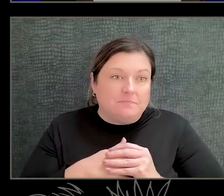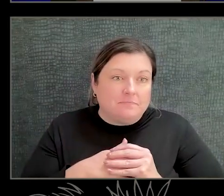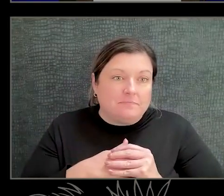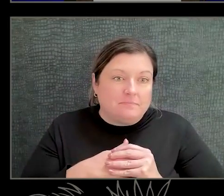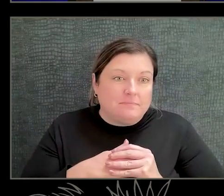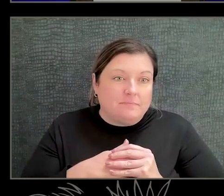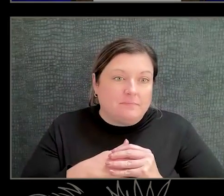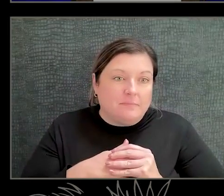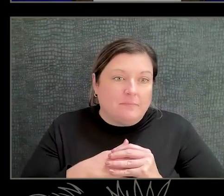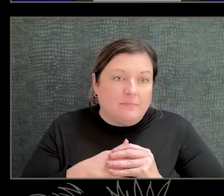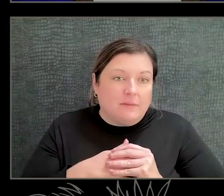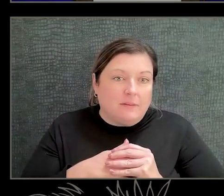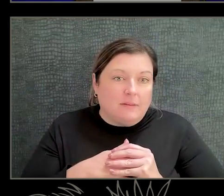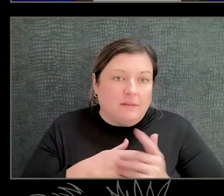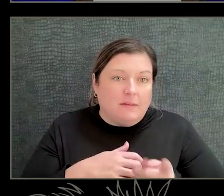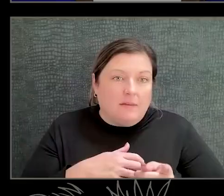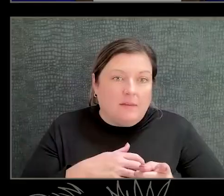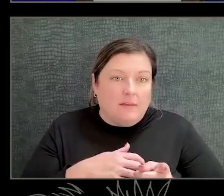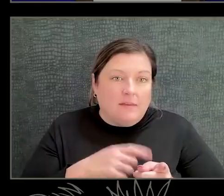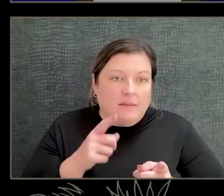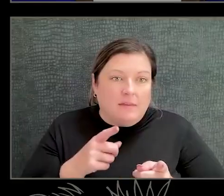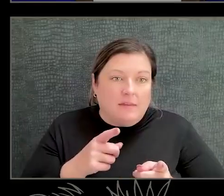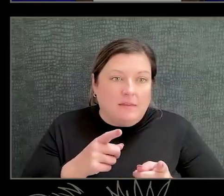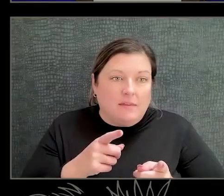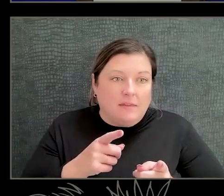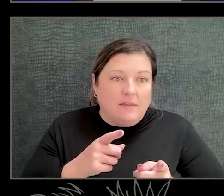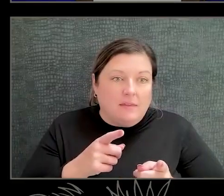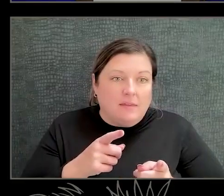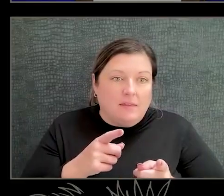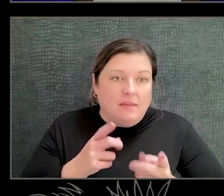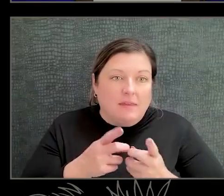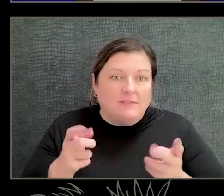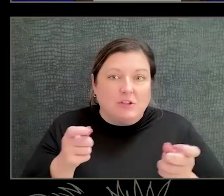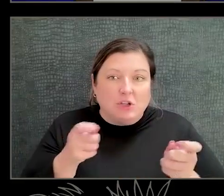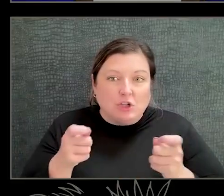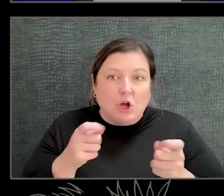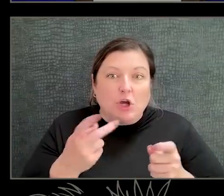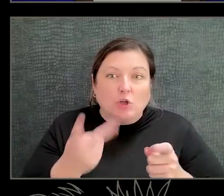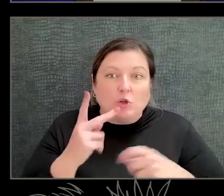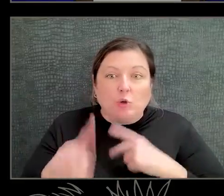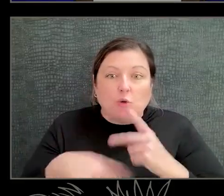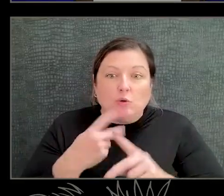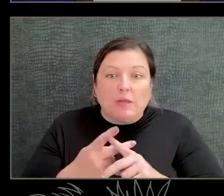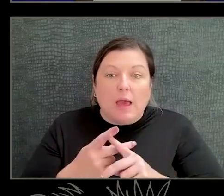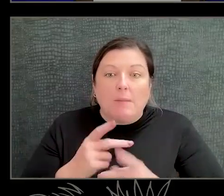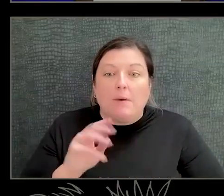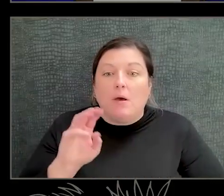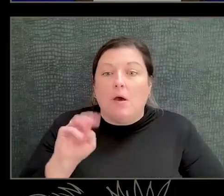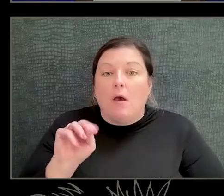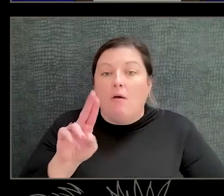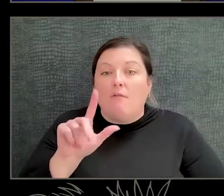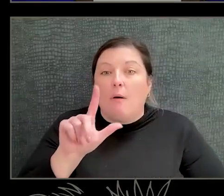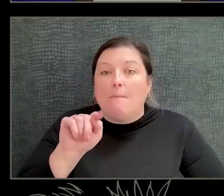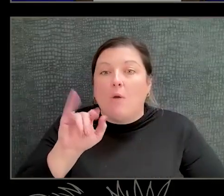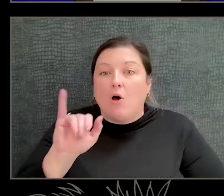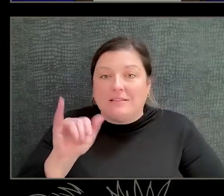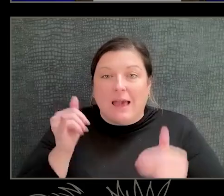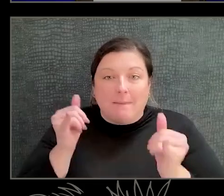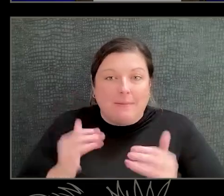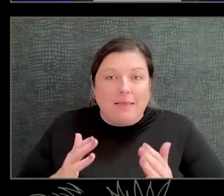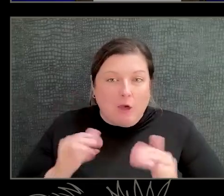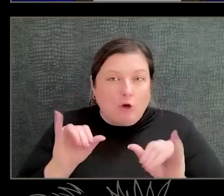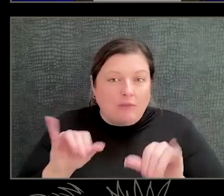And then this device is in charge of like updating the position to the server. So it's two types of multiplayer at the same time.